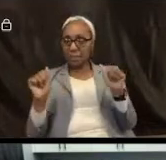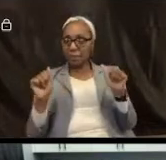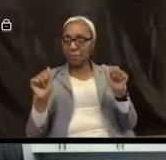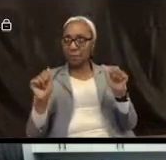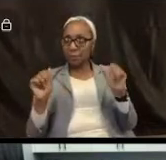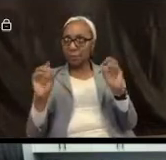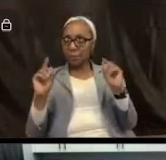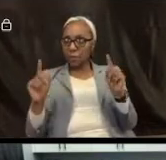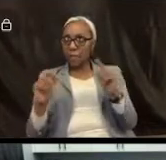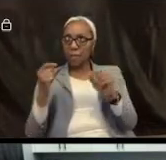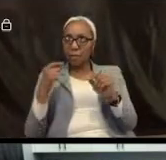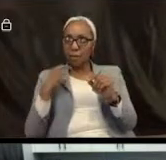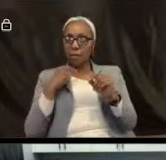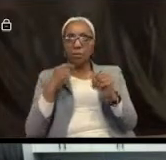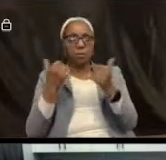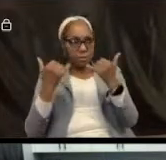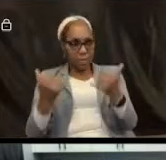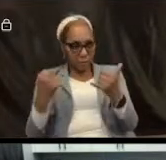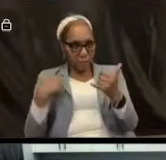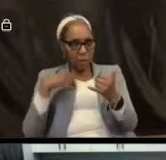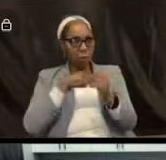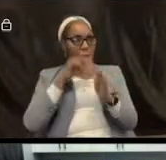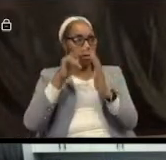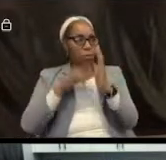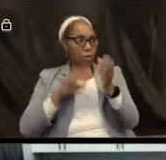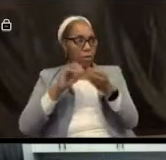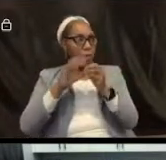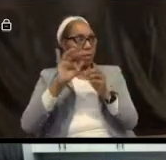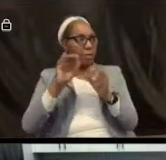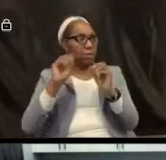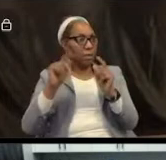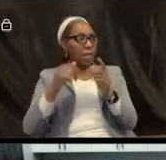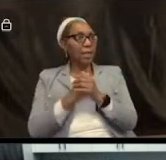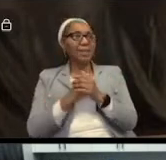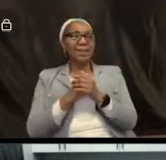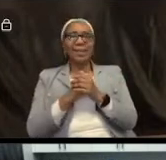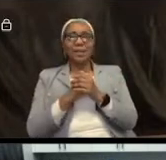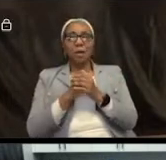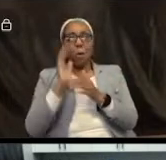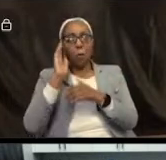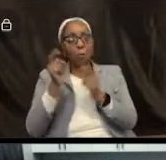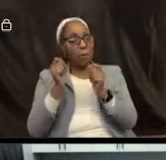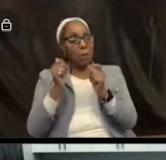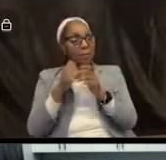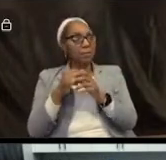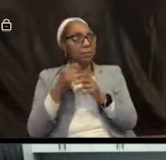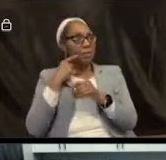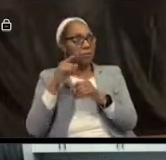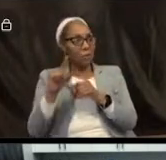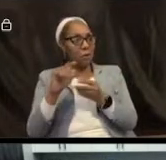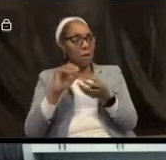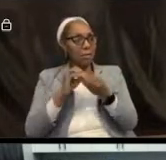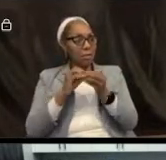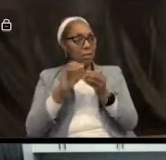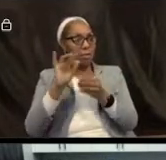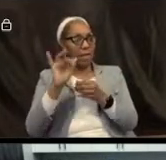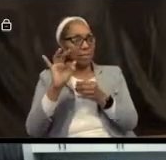There being none, we move to item 19. Yes, and this will be pretty quick for item